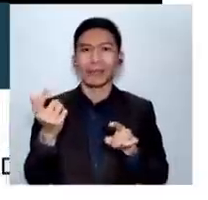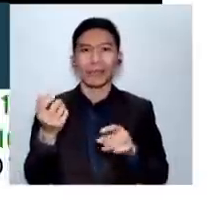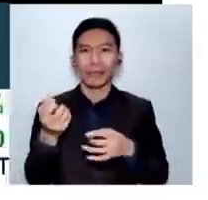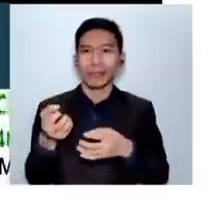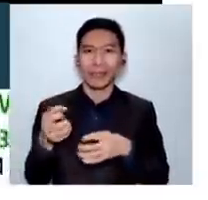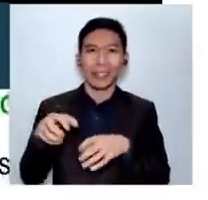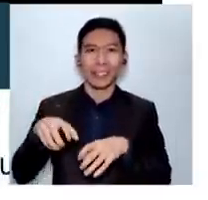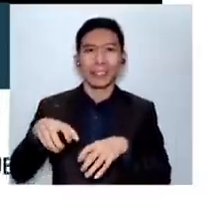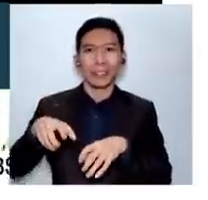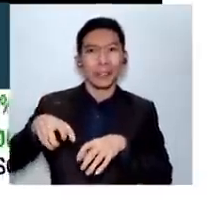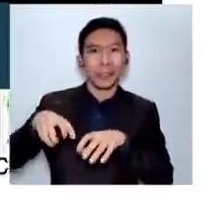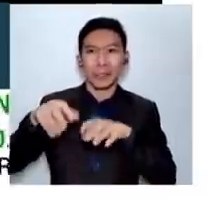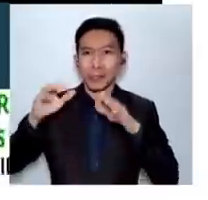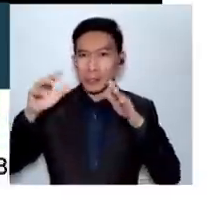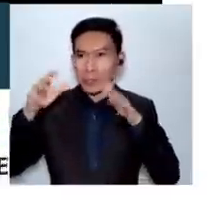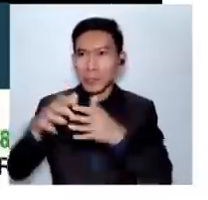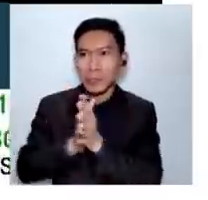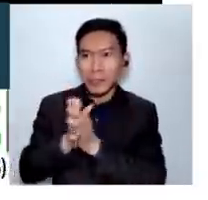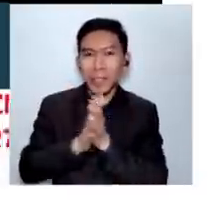just having power,